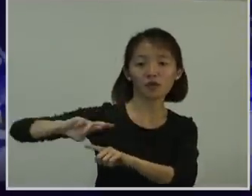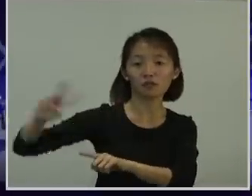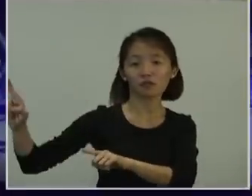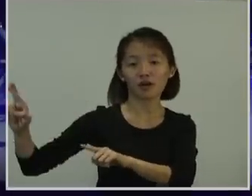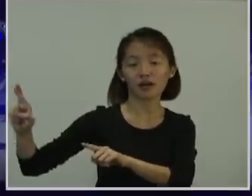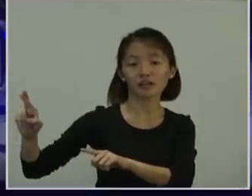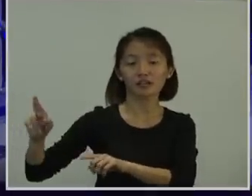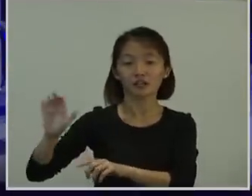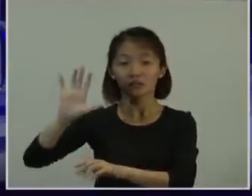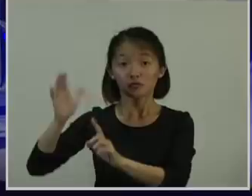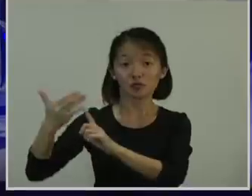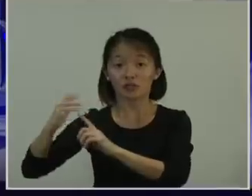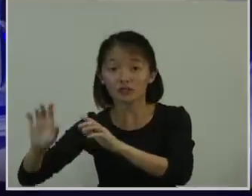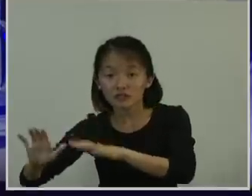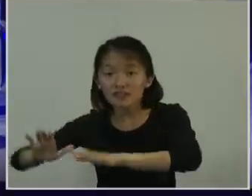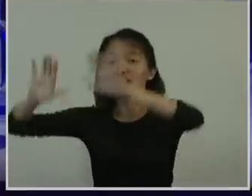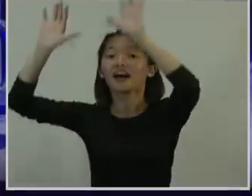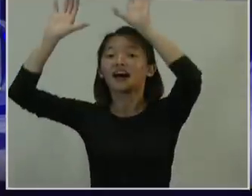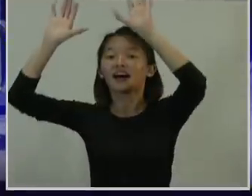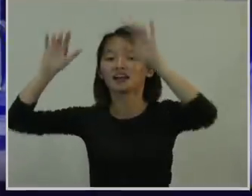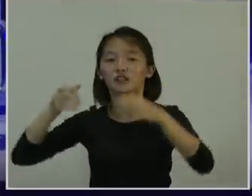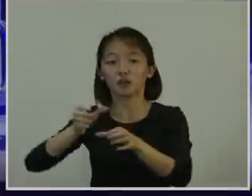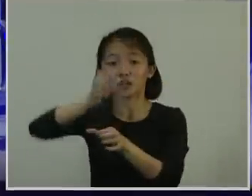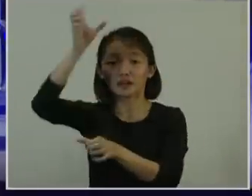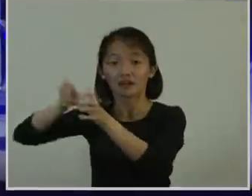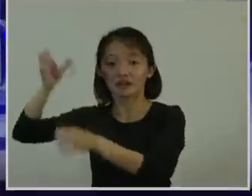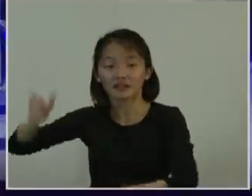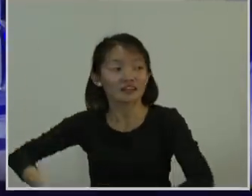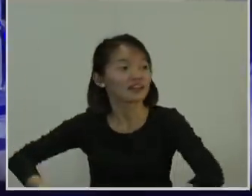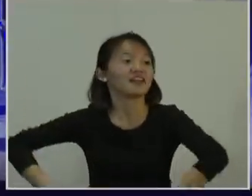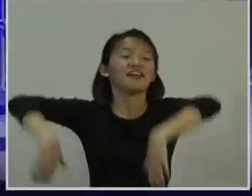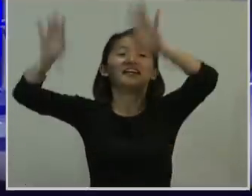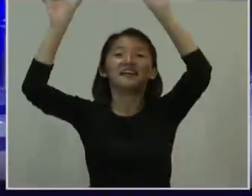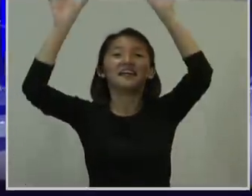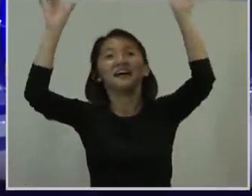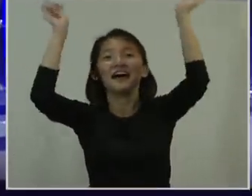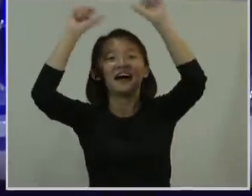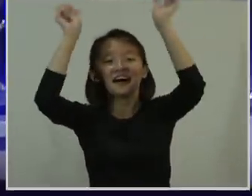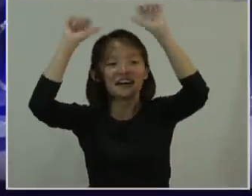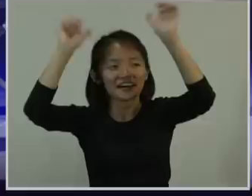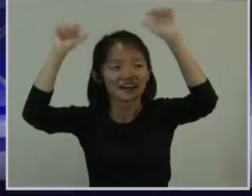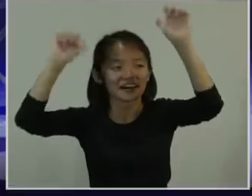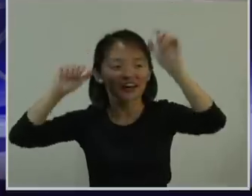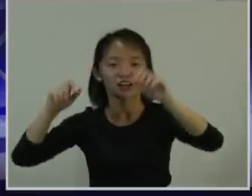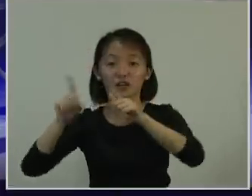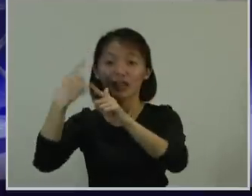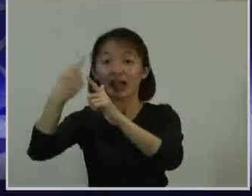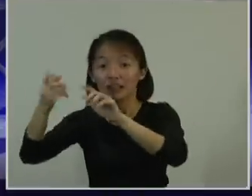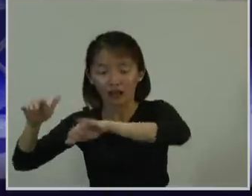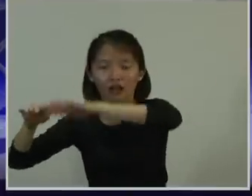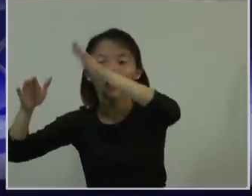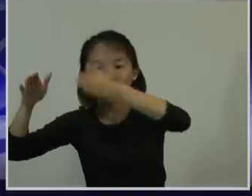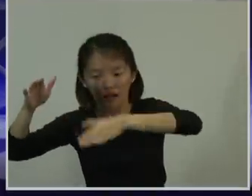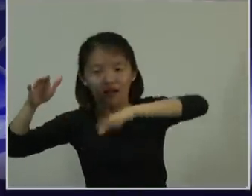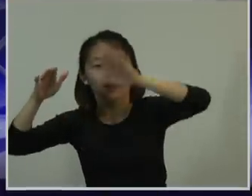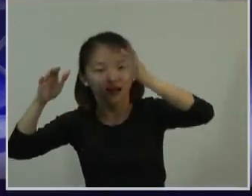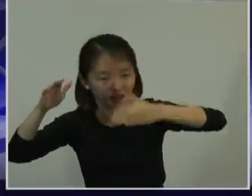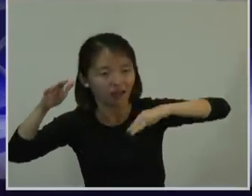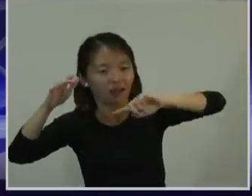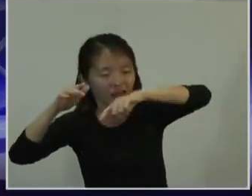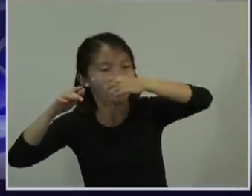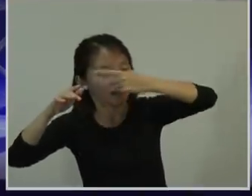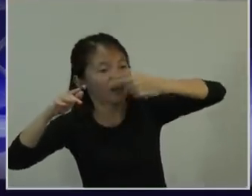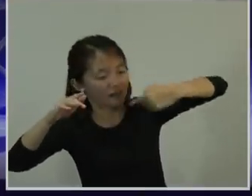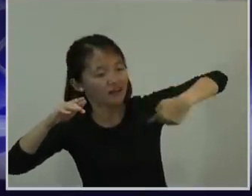stand up and lift up your clappers. You're going to do that. Okay? You're going to go like this. Oh! Then you go all the way around the stadium.